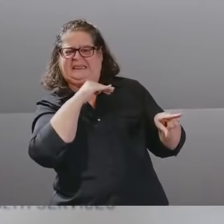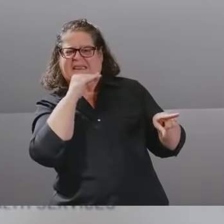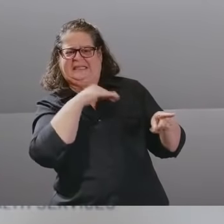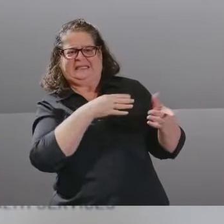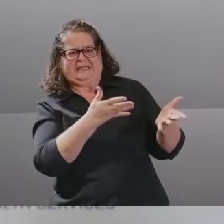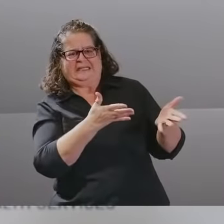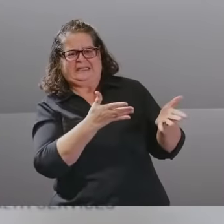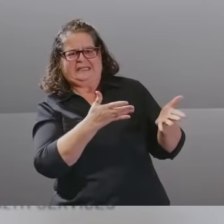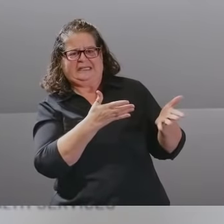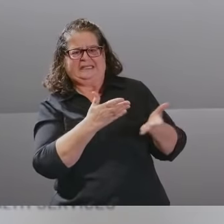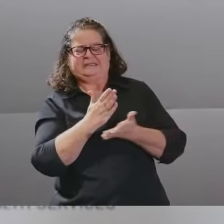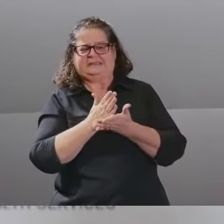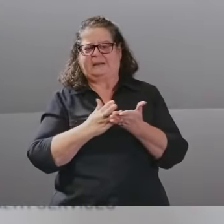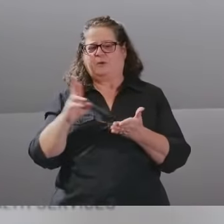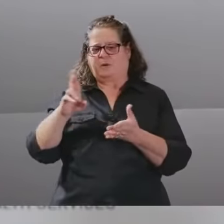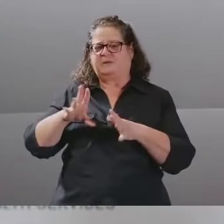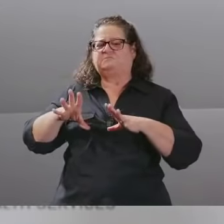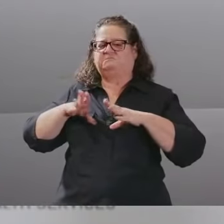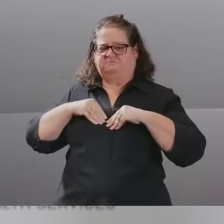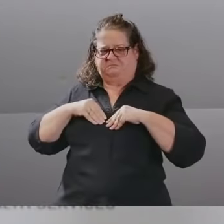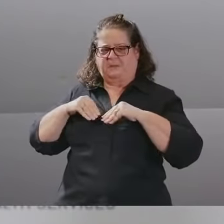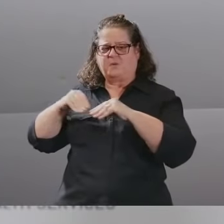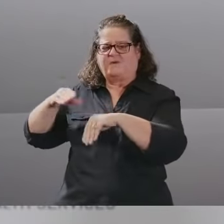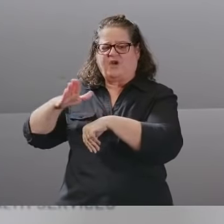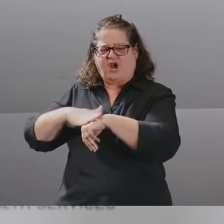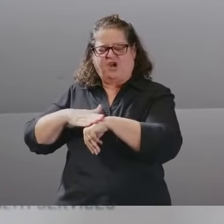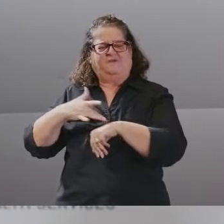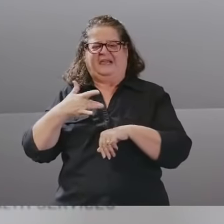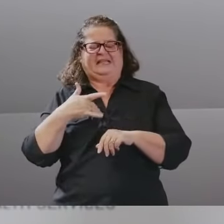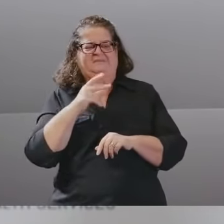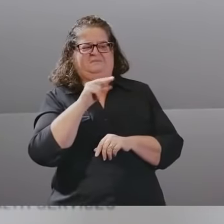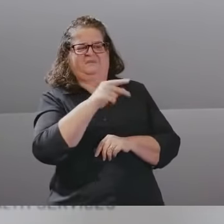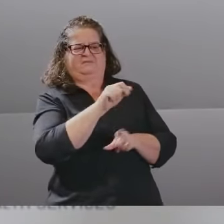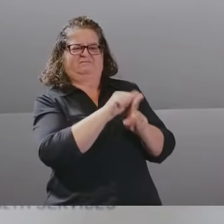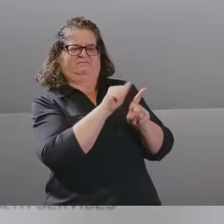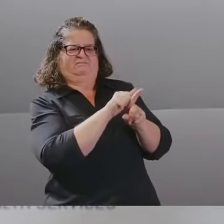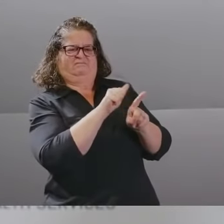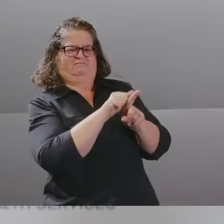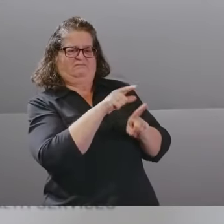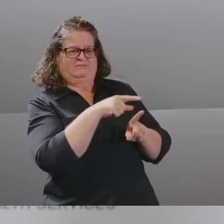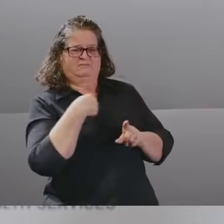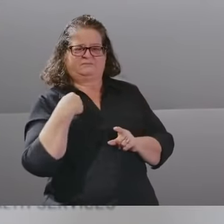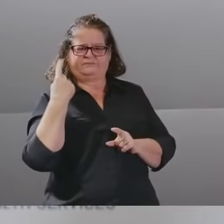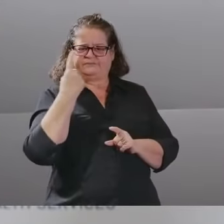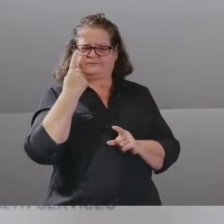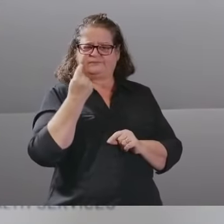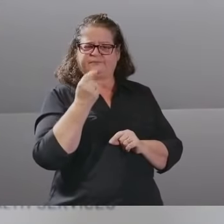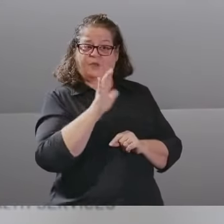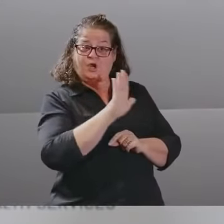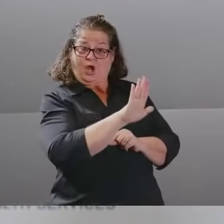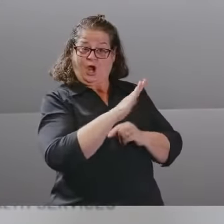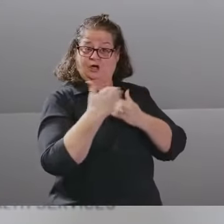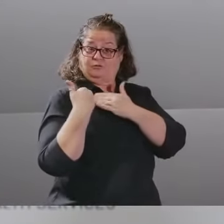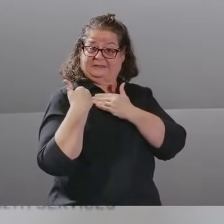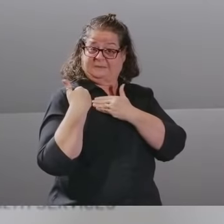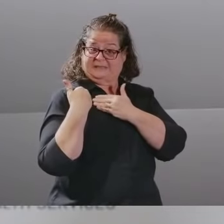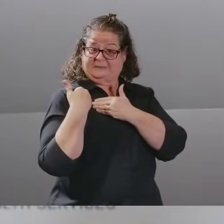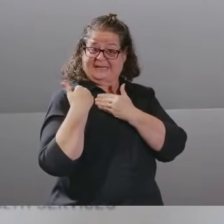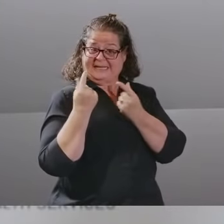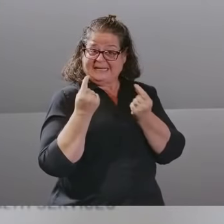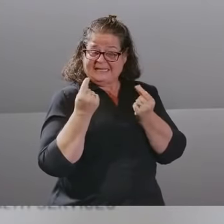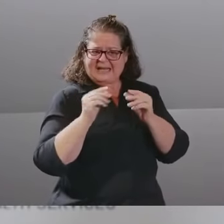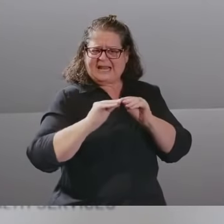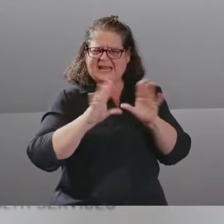results. Do you think it lies with you to just say, hey, there was no nonsense about